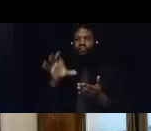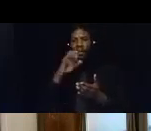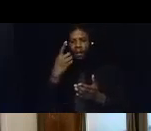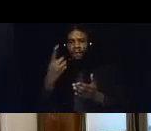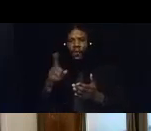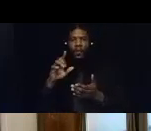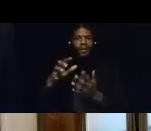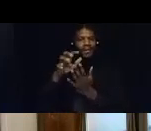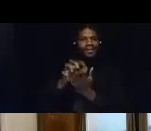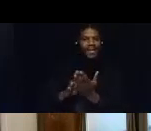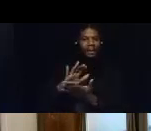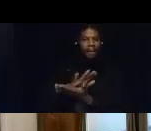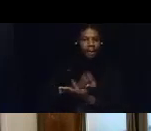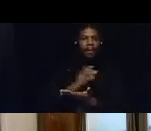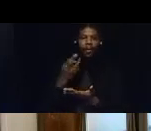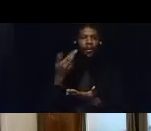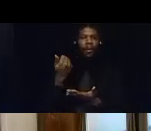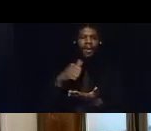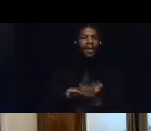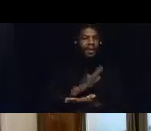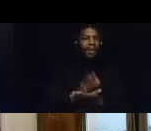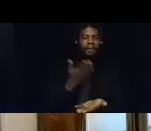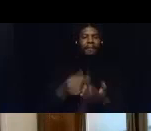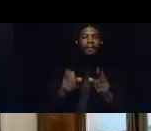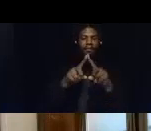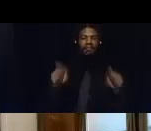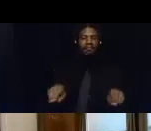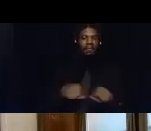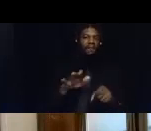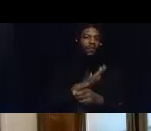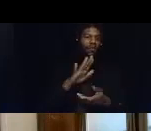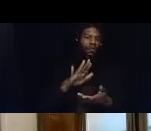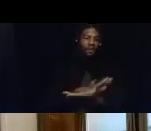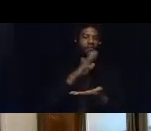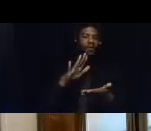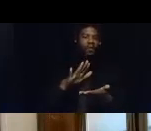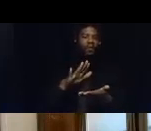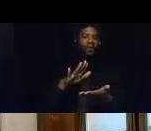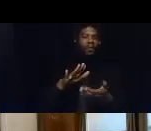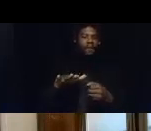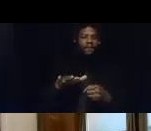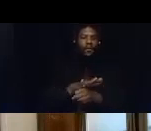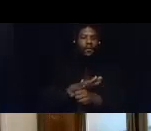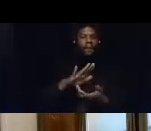scrap of paper, maybe a full sheet, because we'll be listening to Khalil twice.